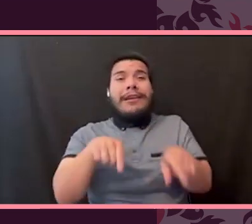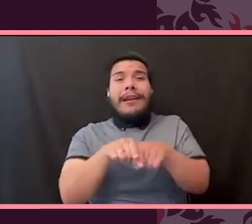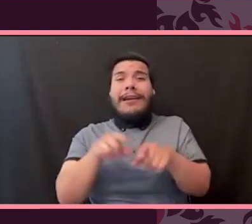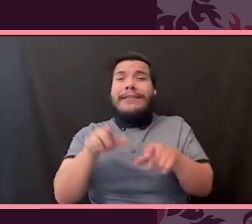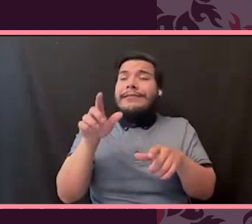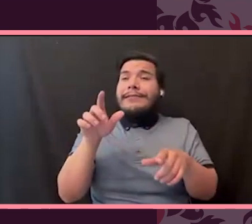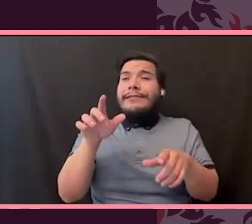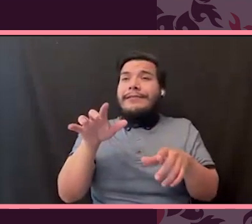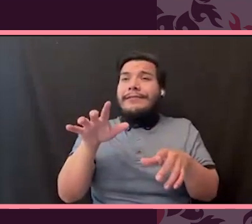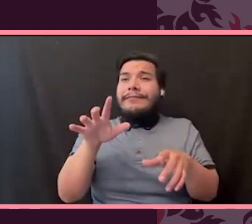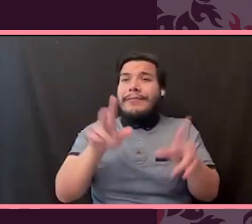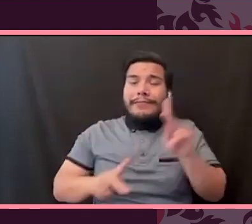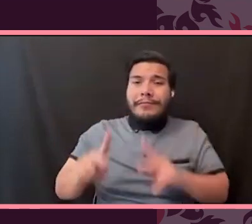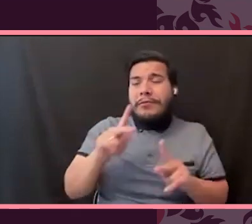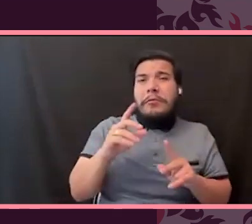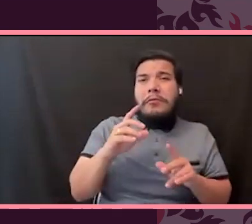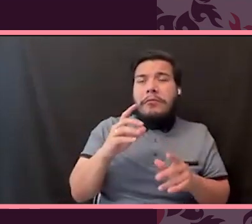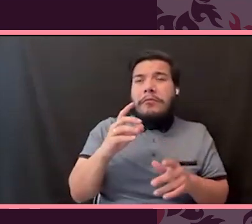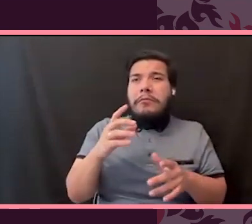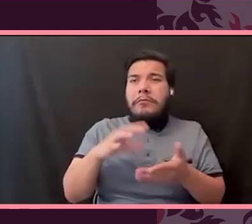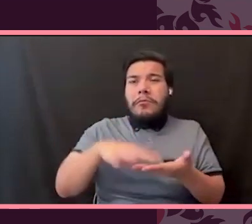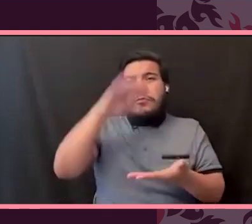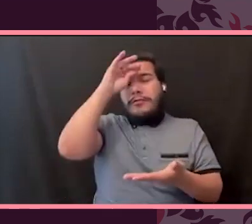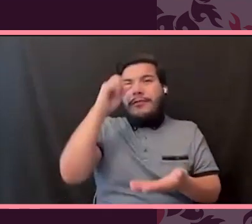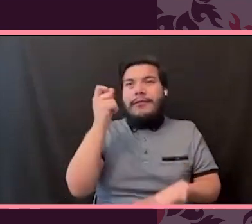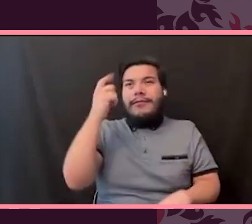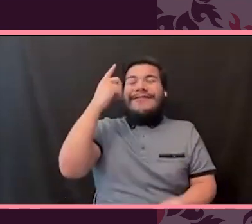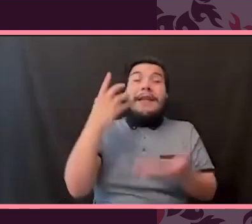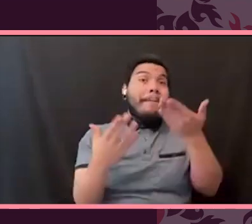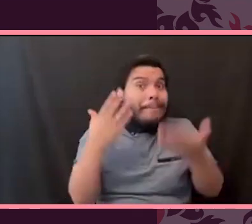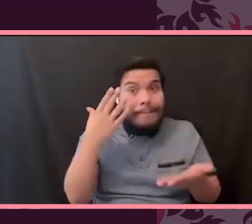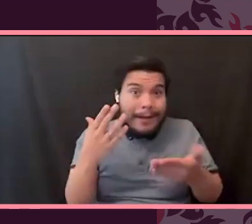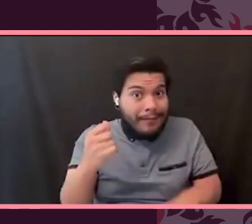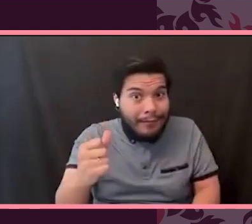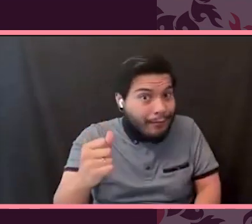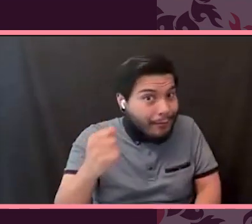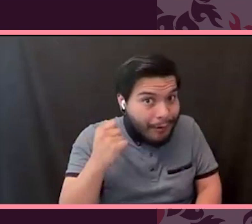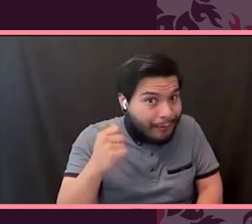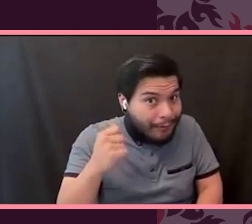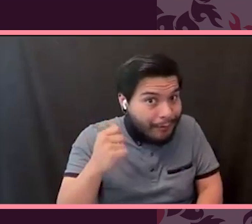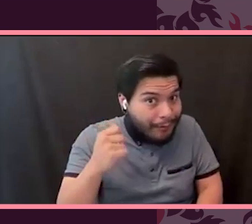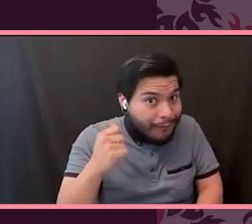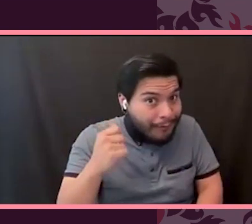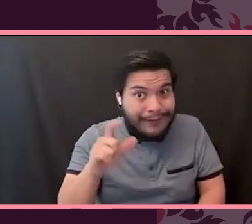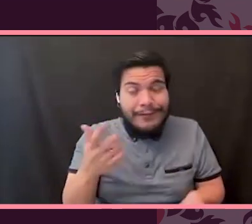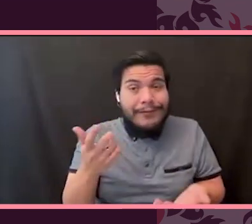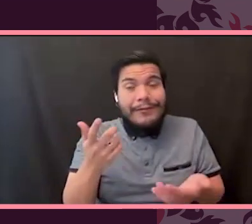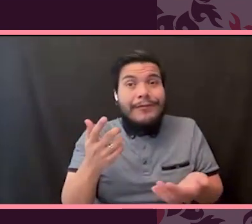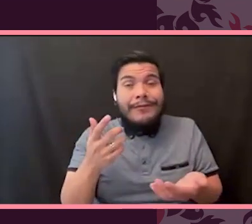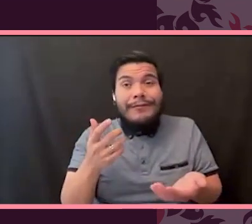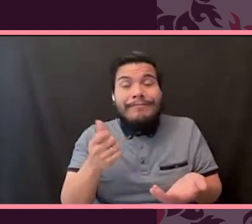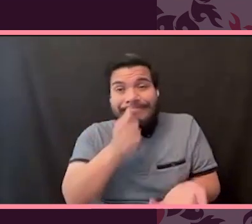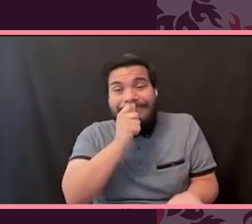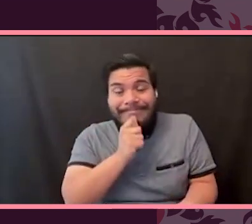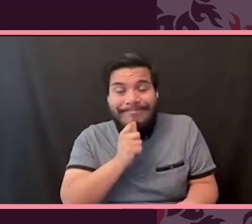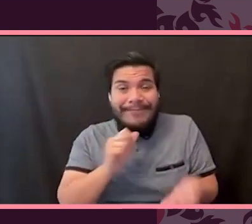and maybe we won't have to deal with such extreme levels of